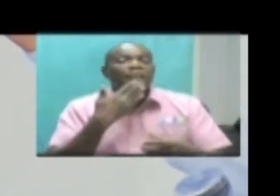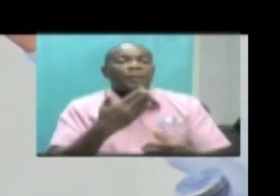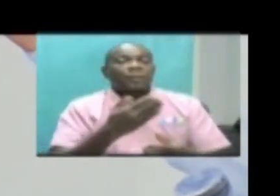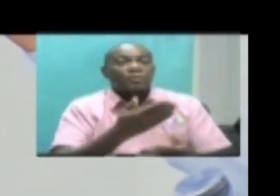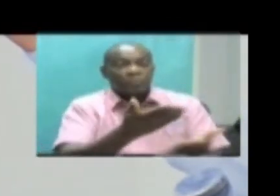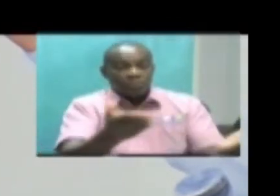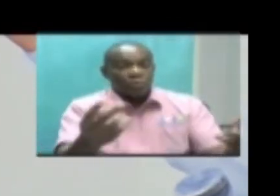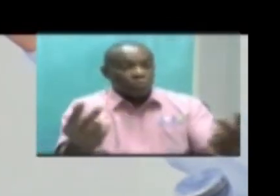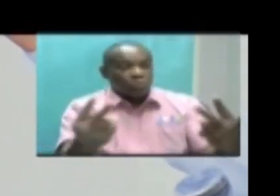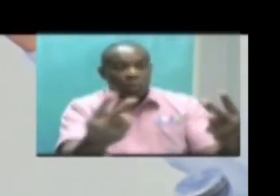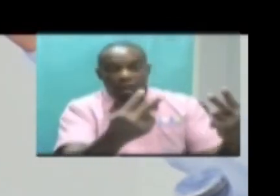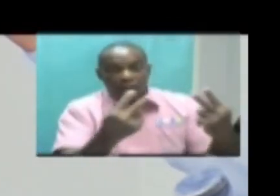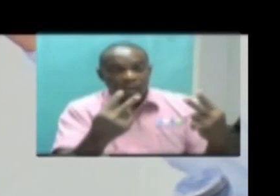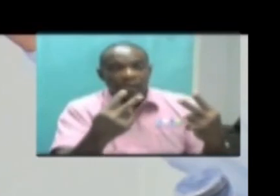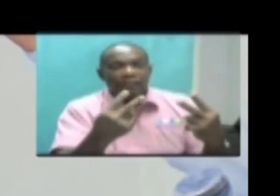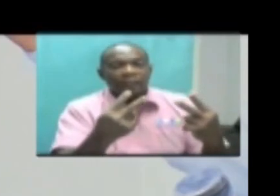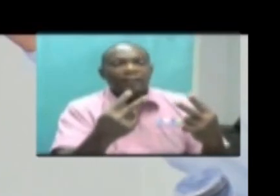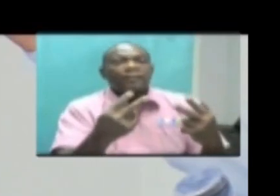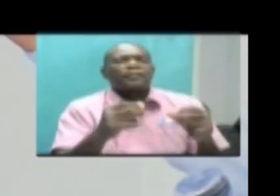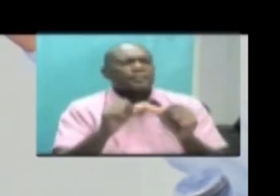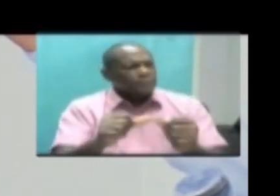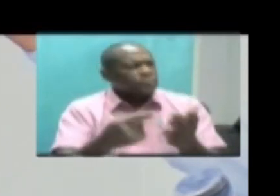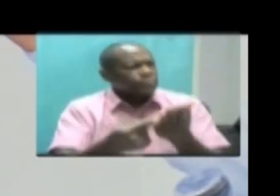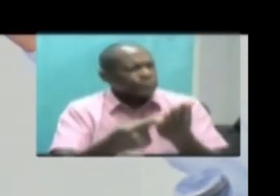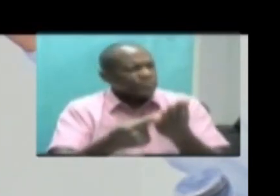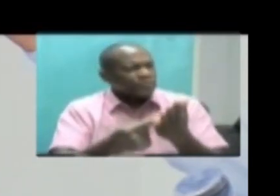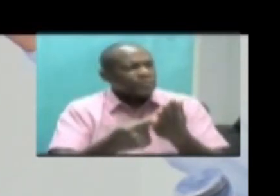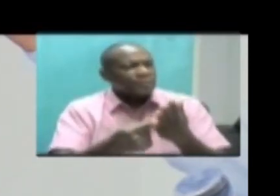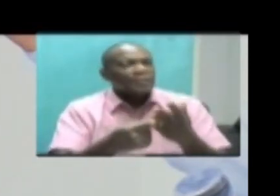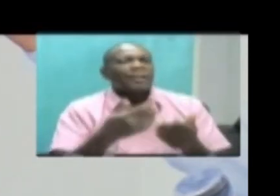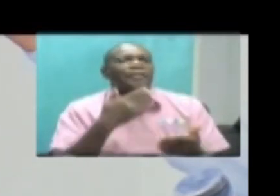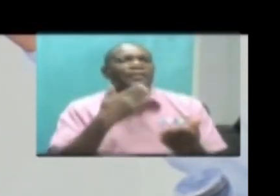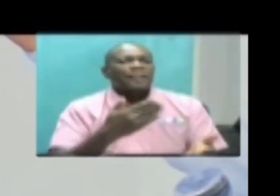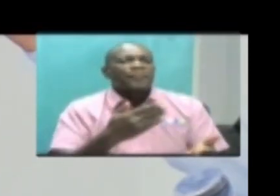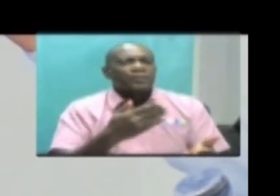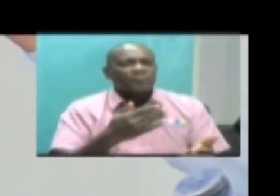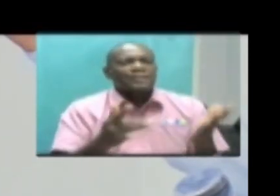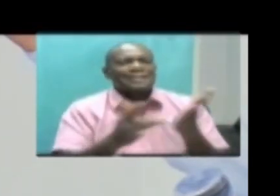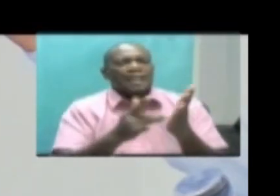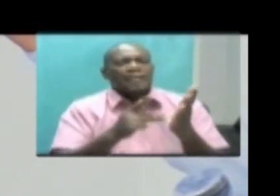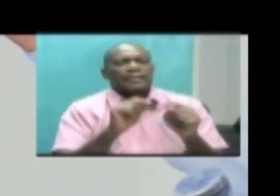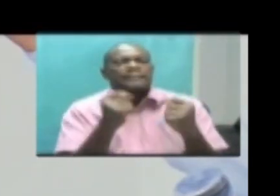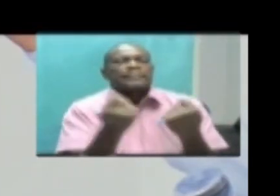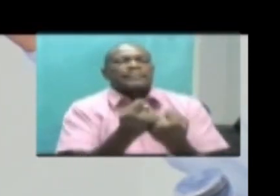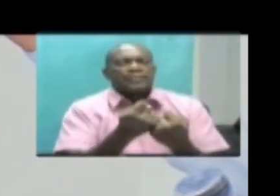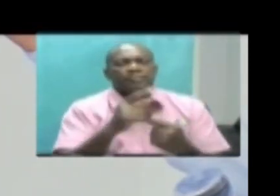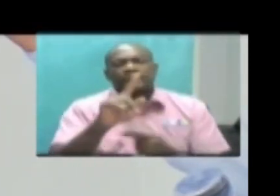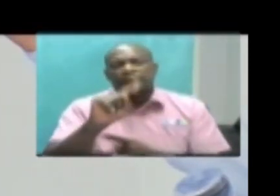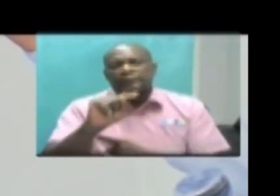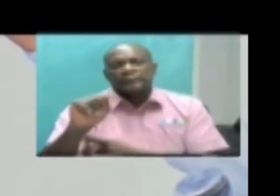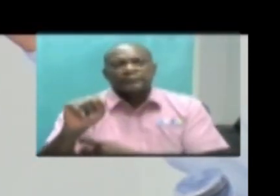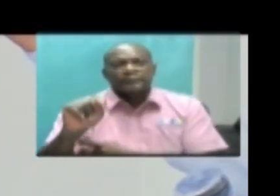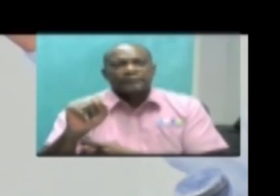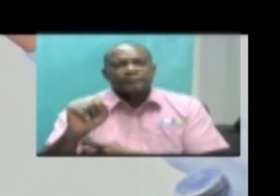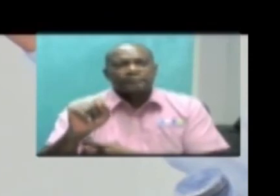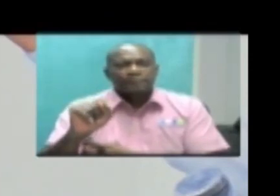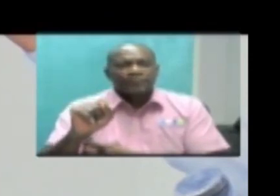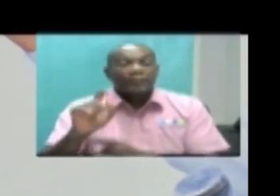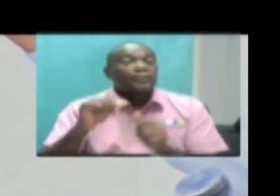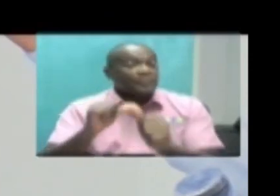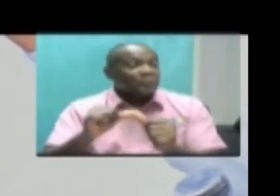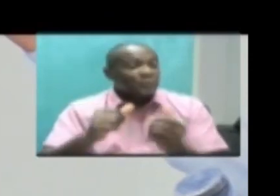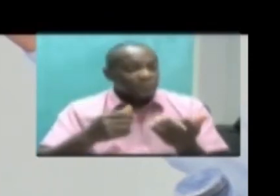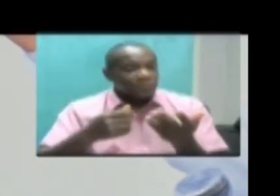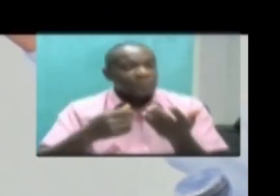continue this discourse. And of course, I have to say thank you to our technical team here at TTT. Let's continue the conversation. Visit